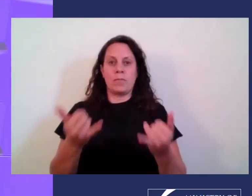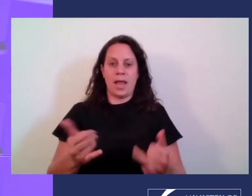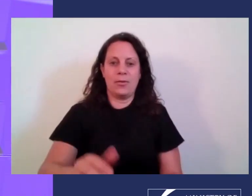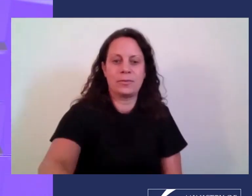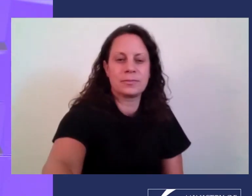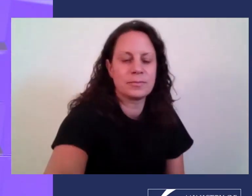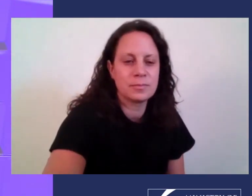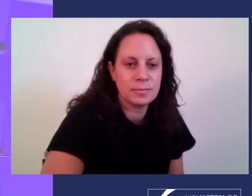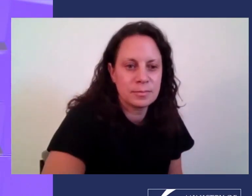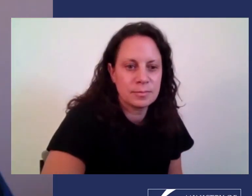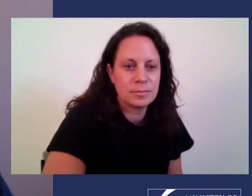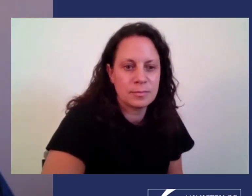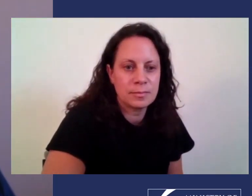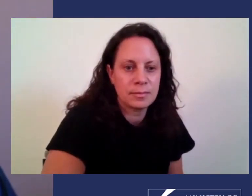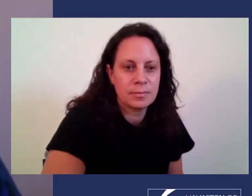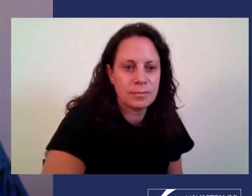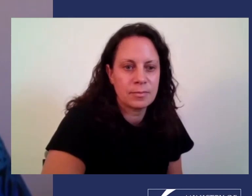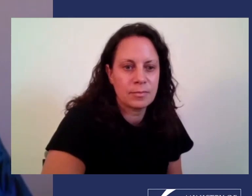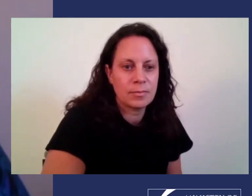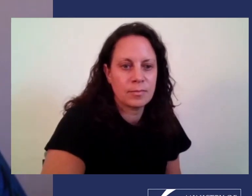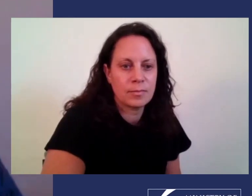the child along?